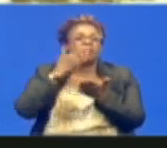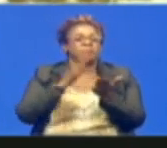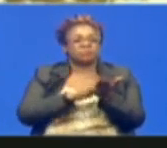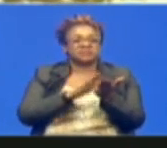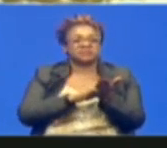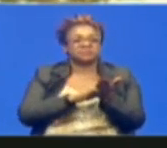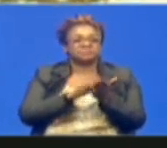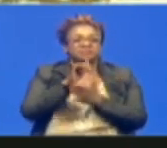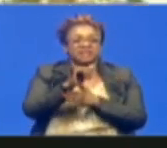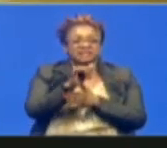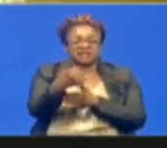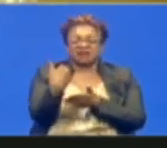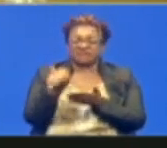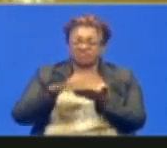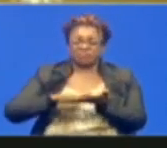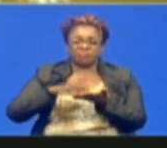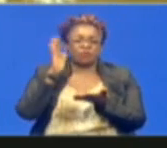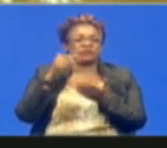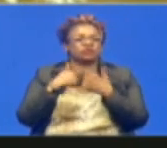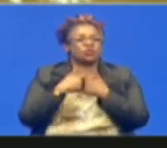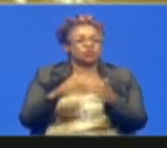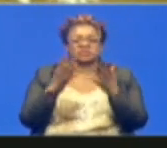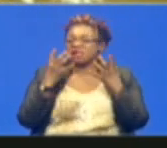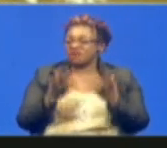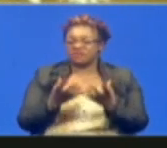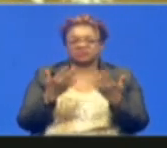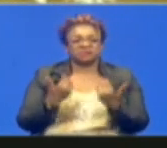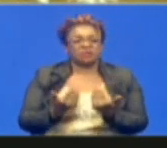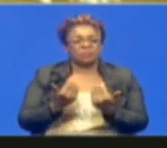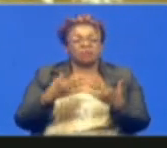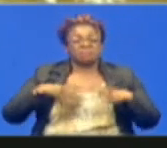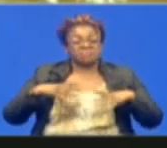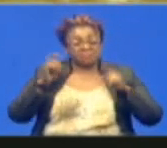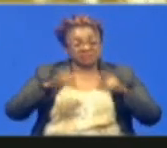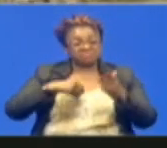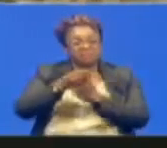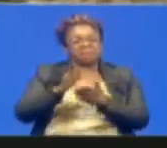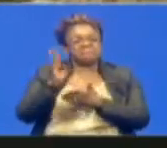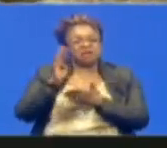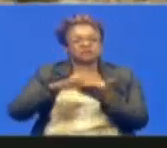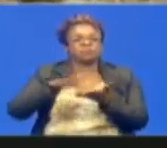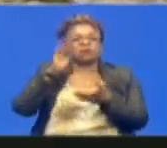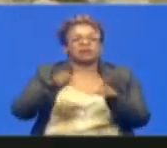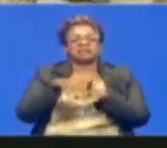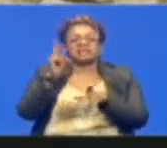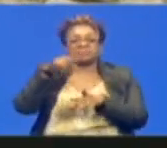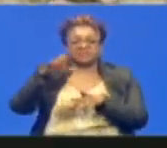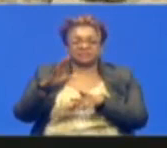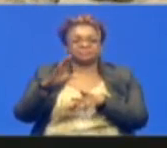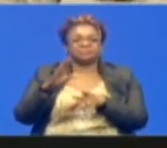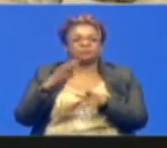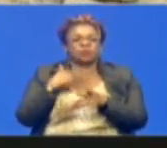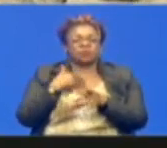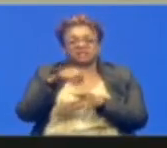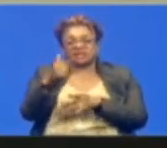have caused massive losses of product, and now the taxpayer will have to pay billions more as the KPC plans to float another tender